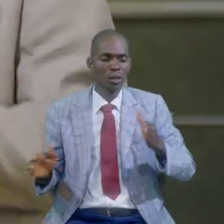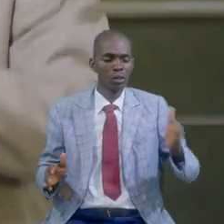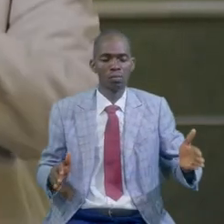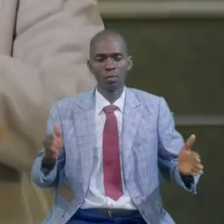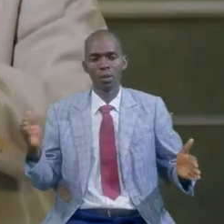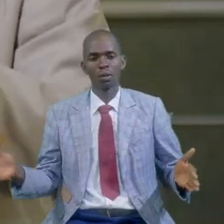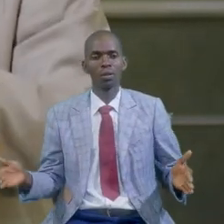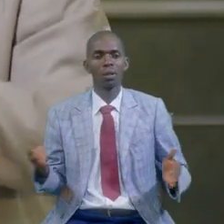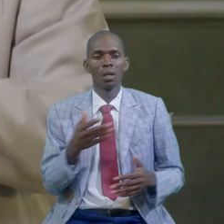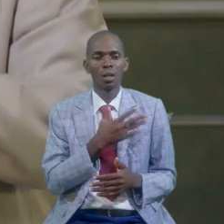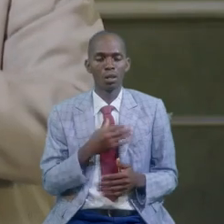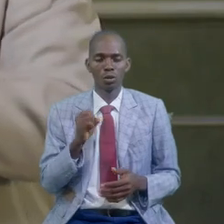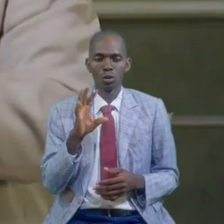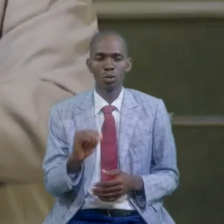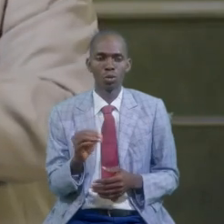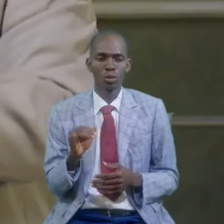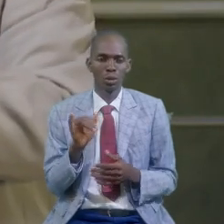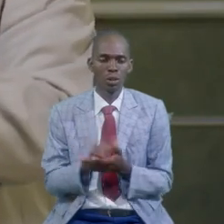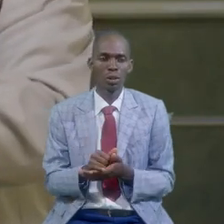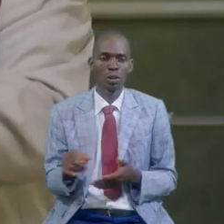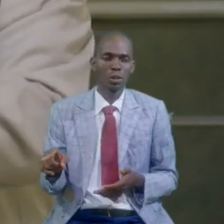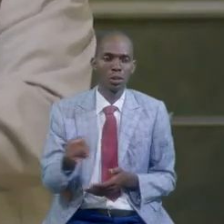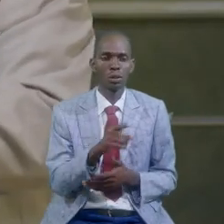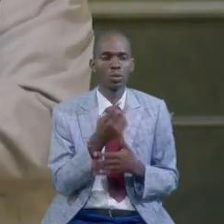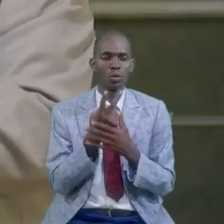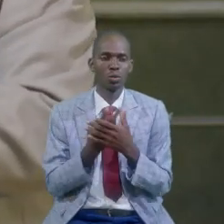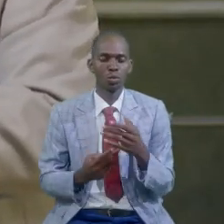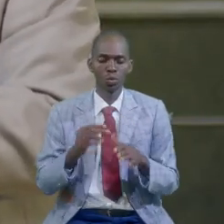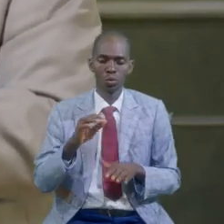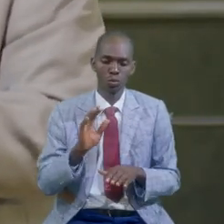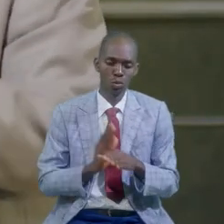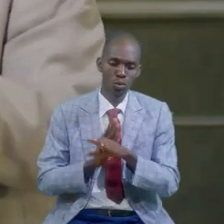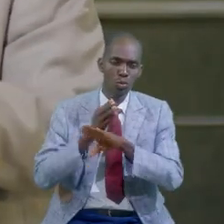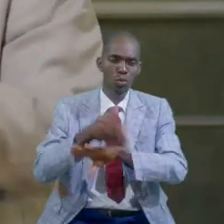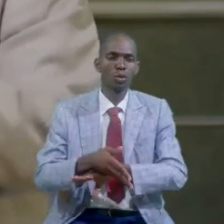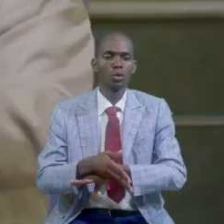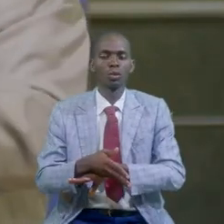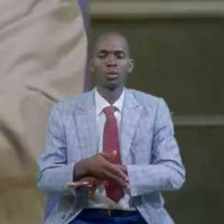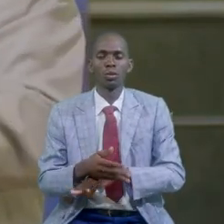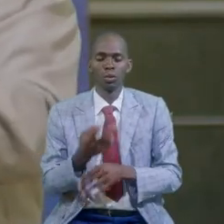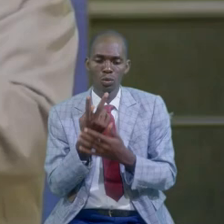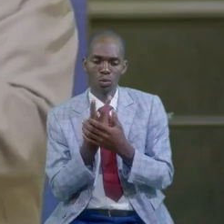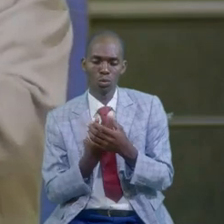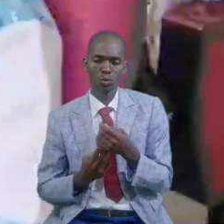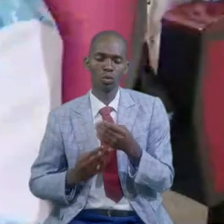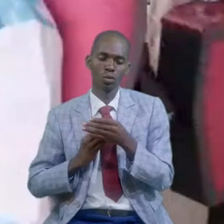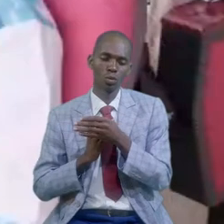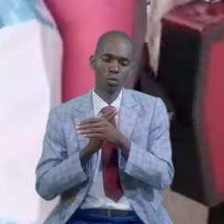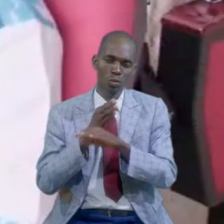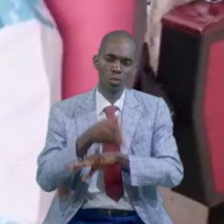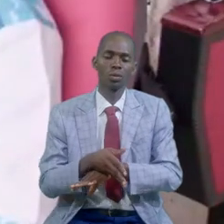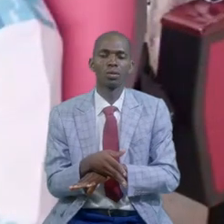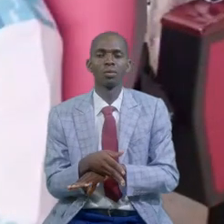thither. And so they too went over. They too went